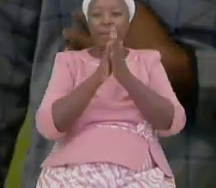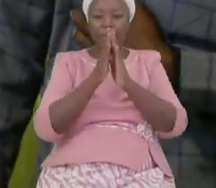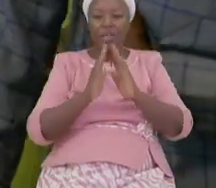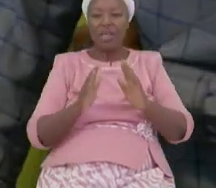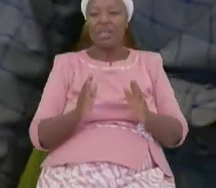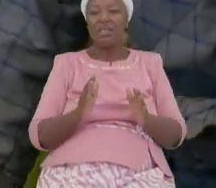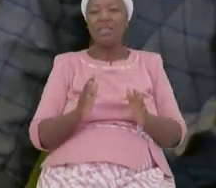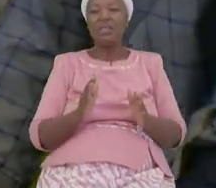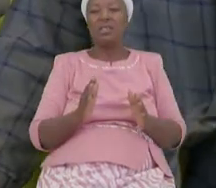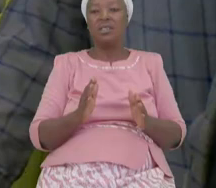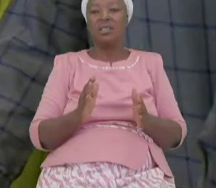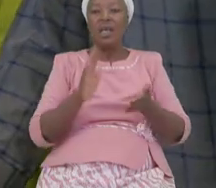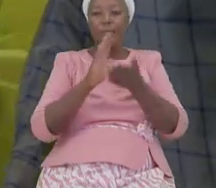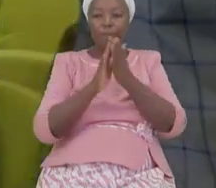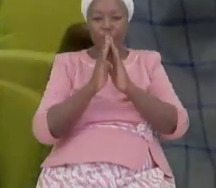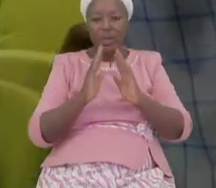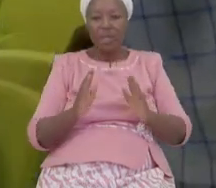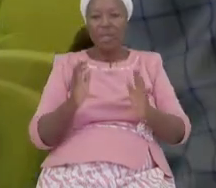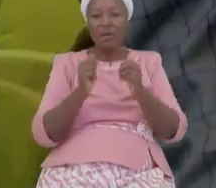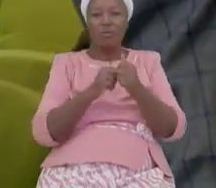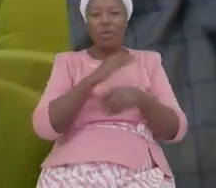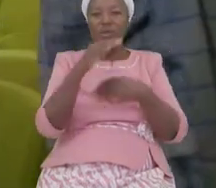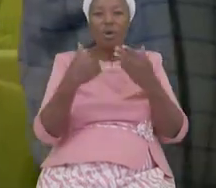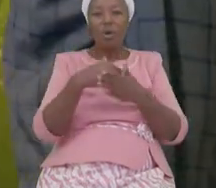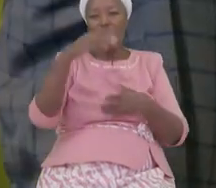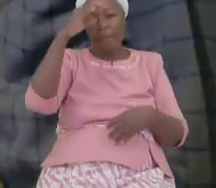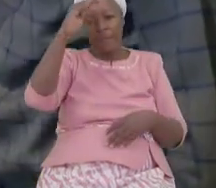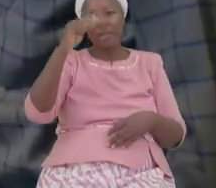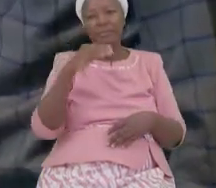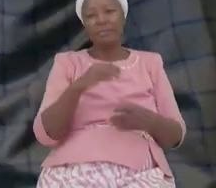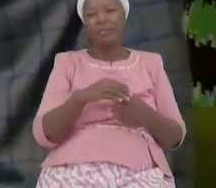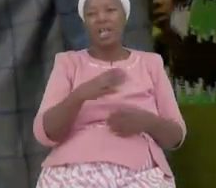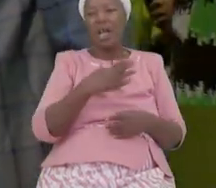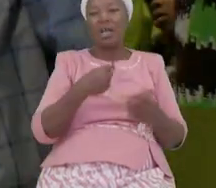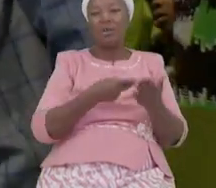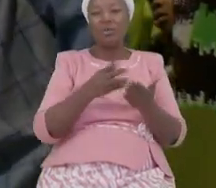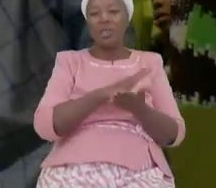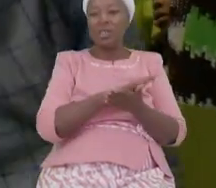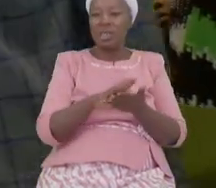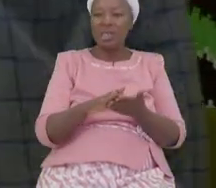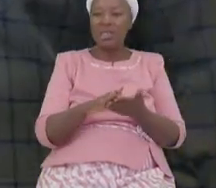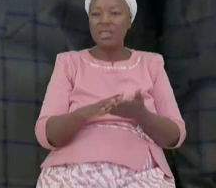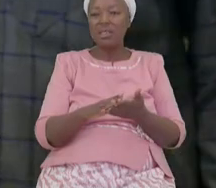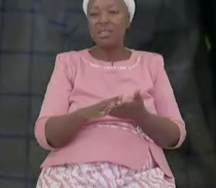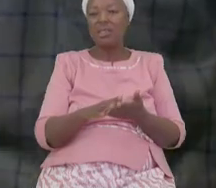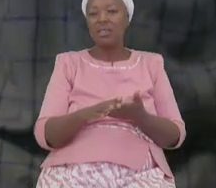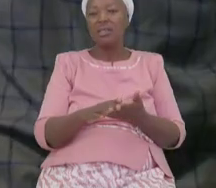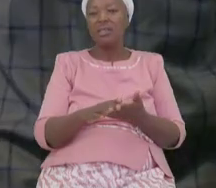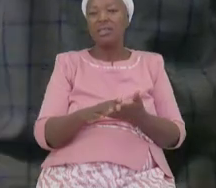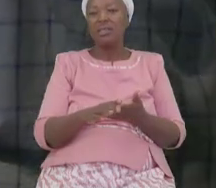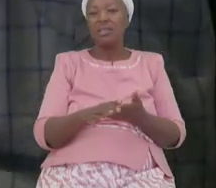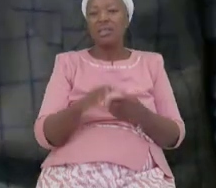peace, peace with all men. And holiness in